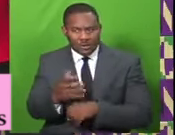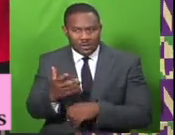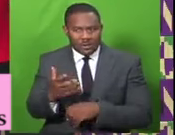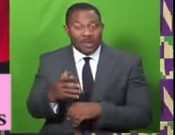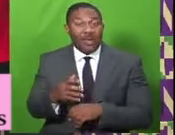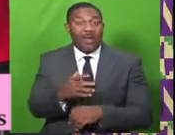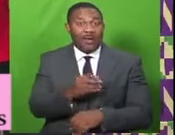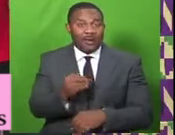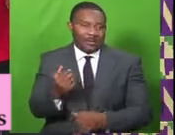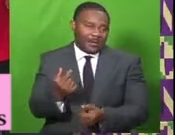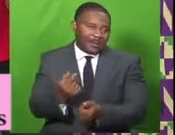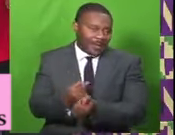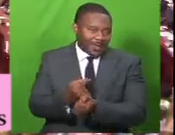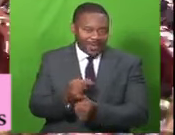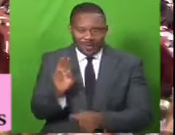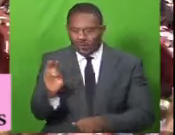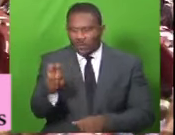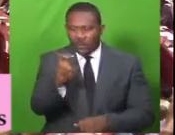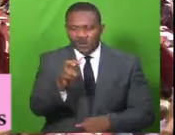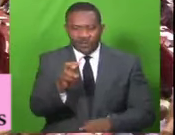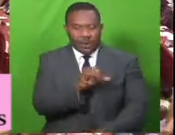the Ghana Tourism Authority.